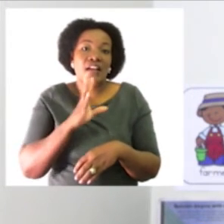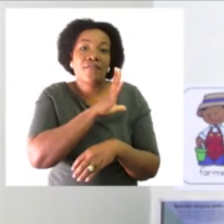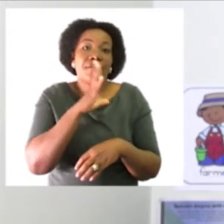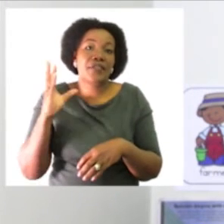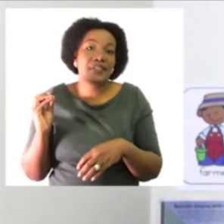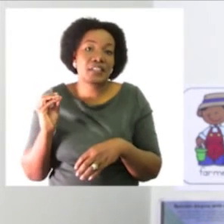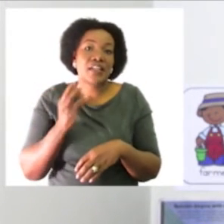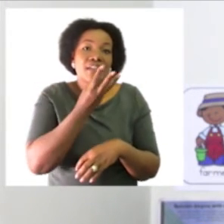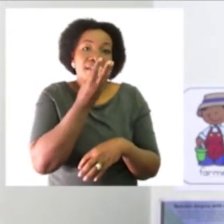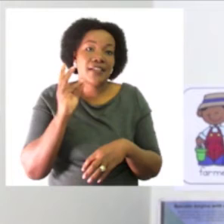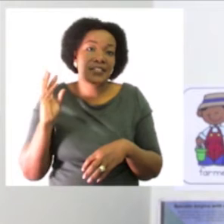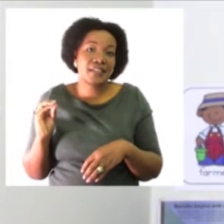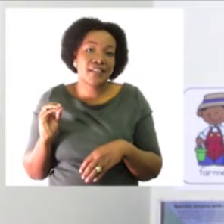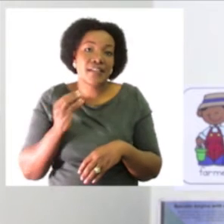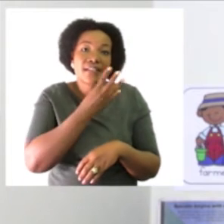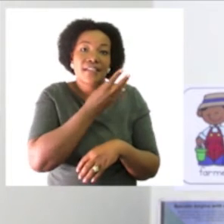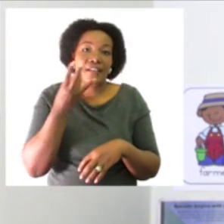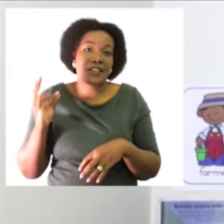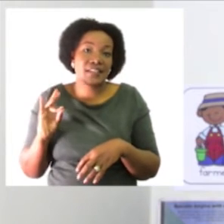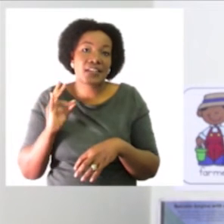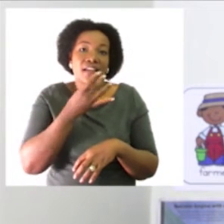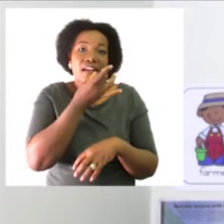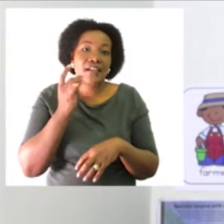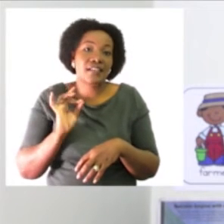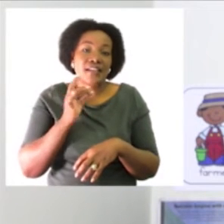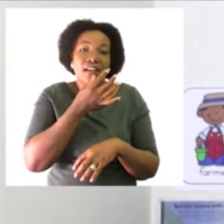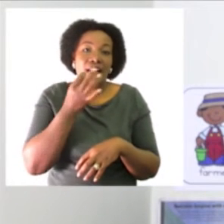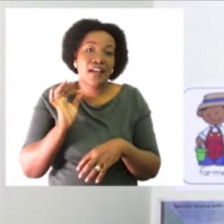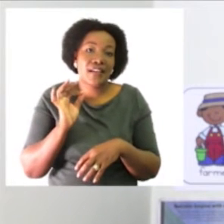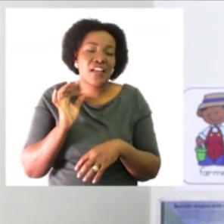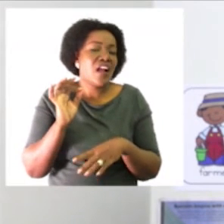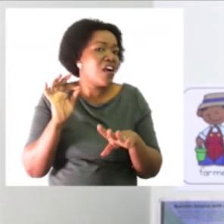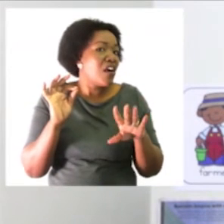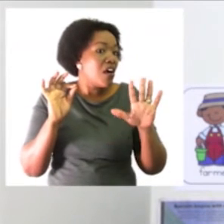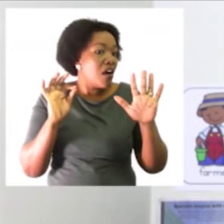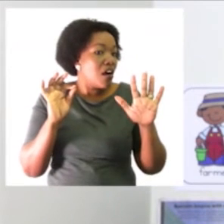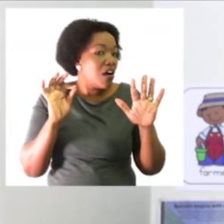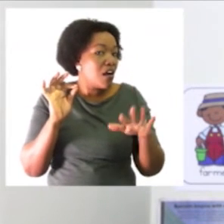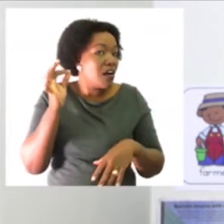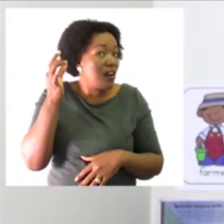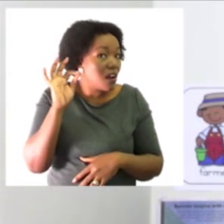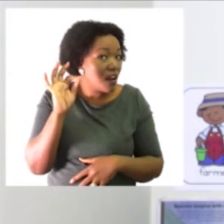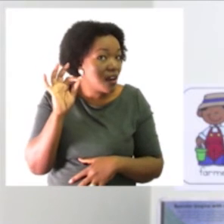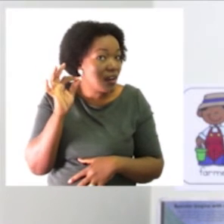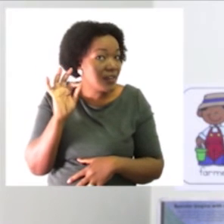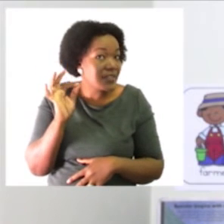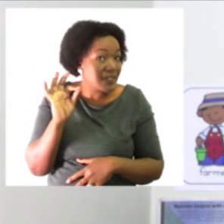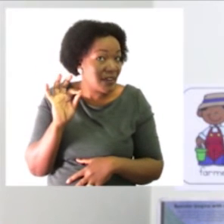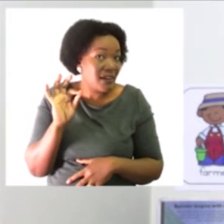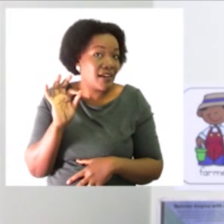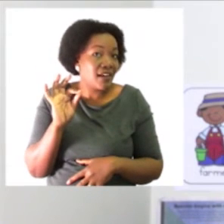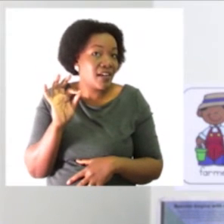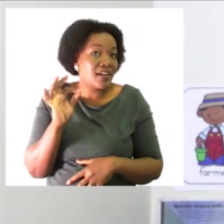40, 50, 60, 70, 80, 90. How many times did you count?